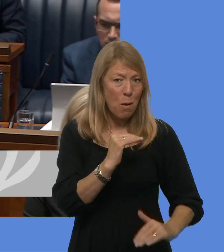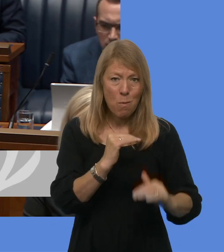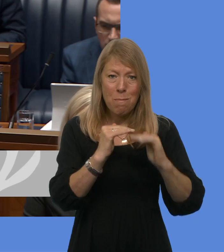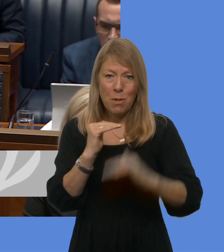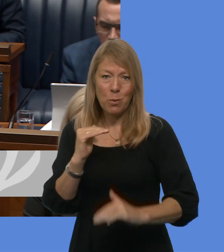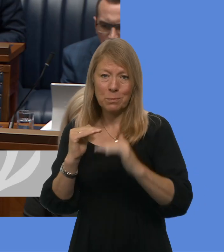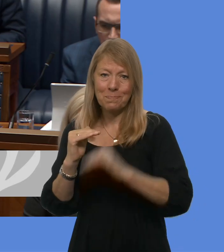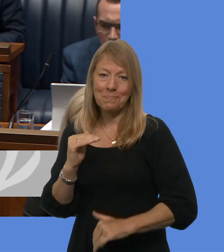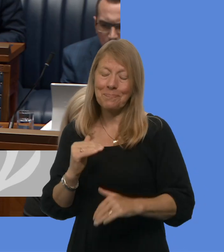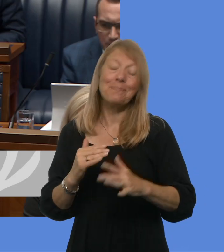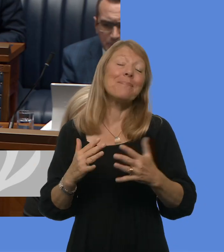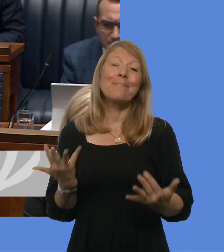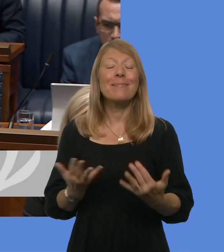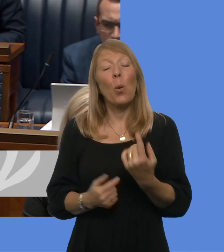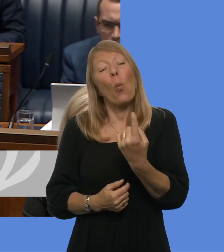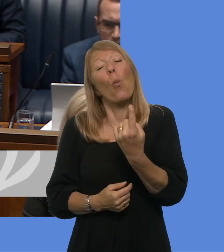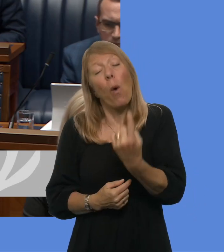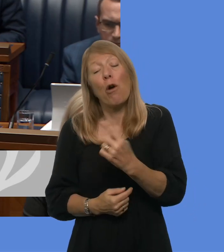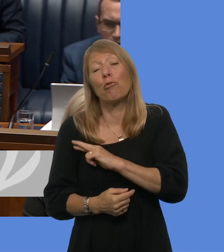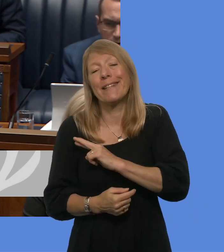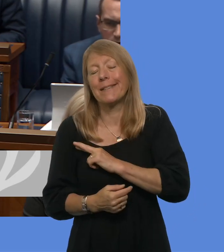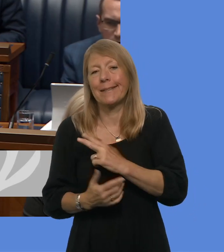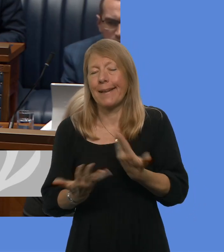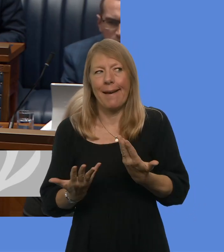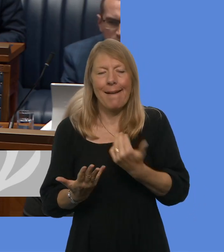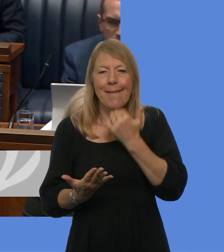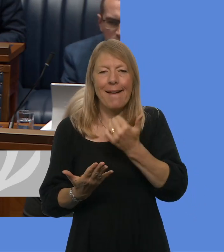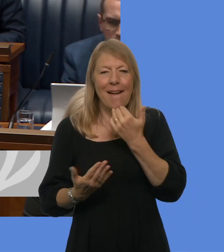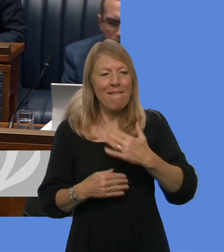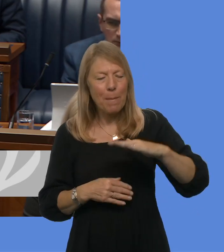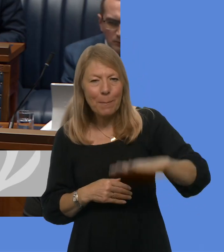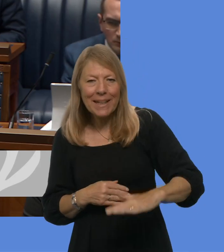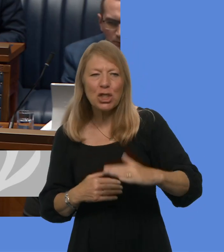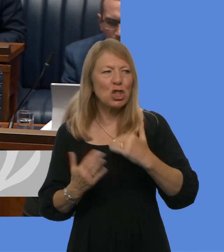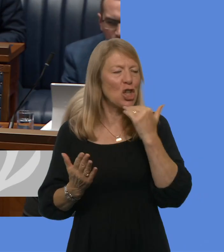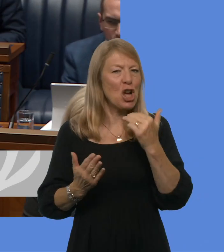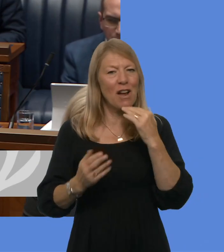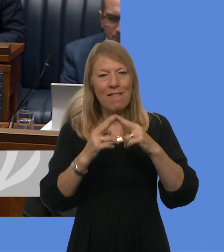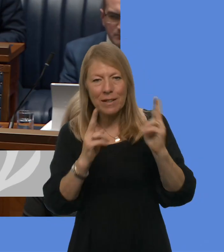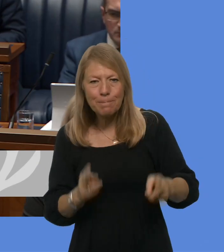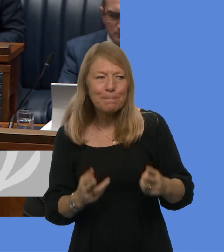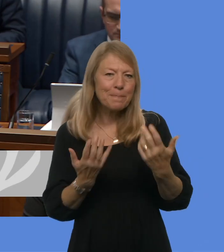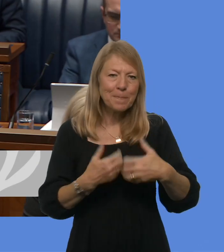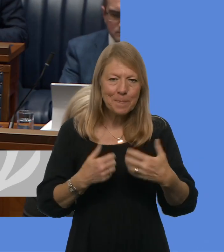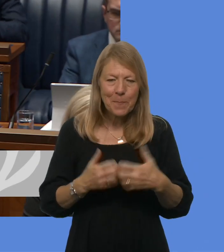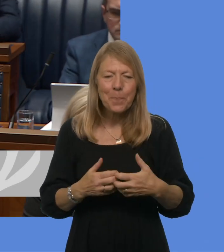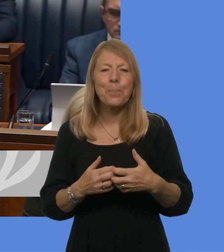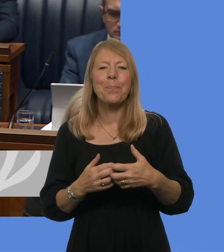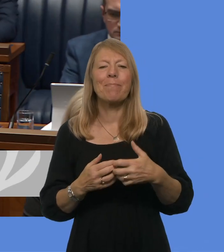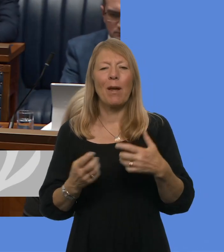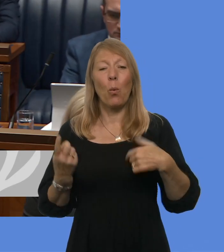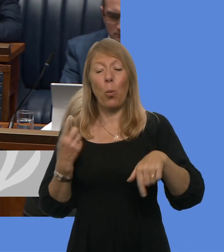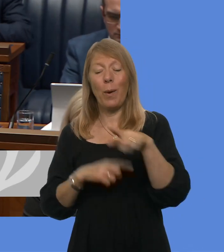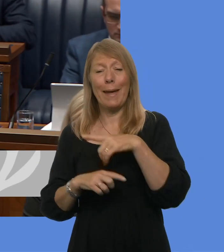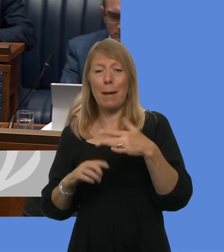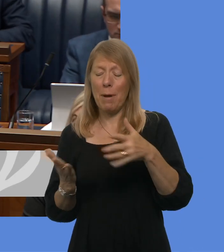reasons for that has been the lack of facilities. And so when we were choosing what part of the curriculum should be prioritised, because